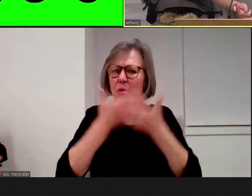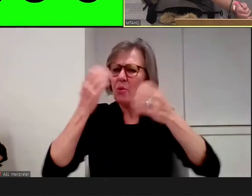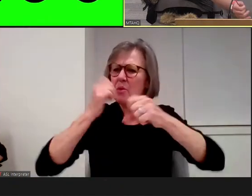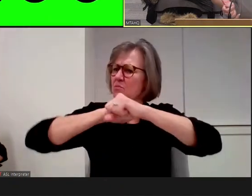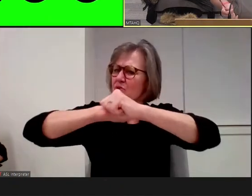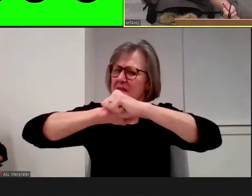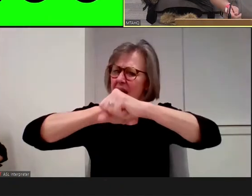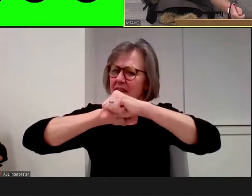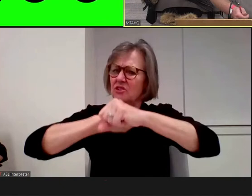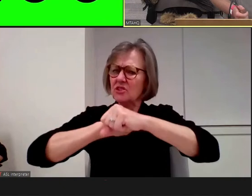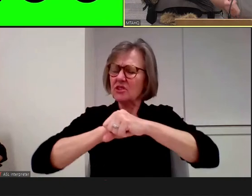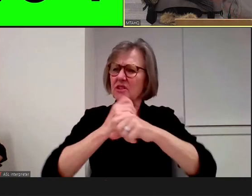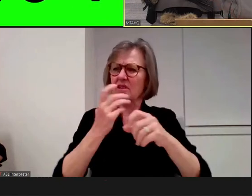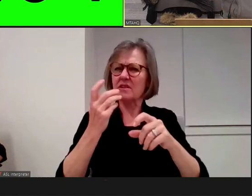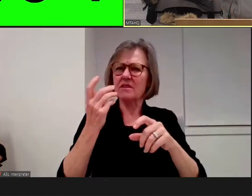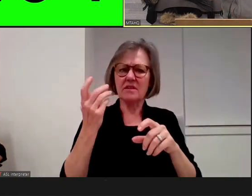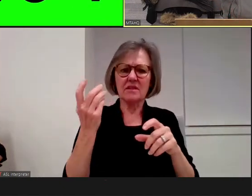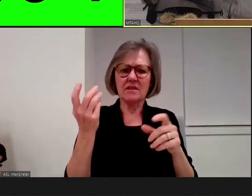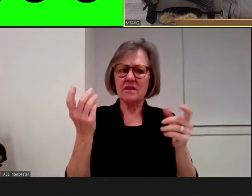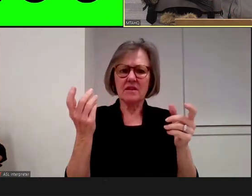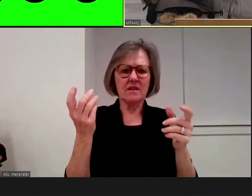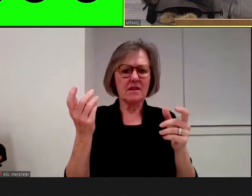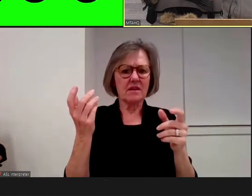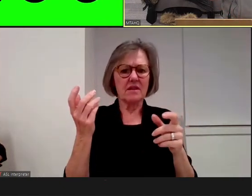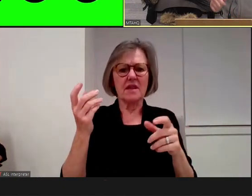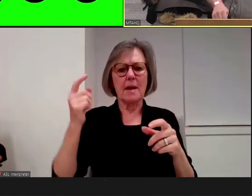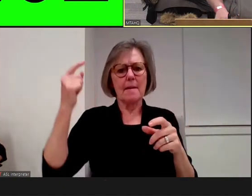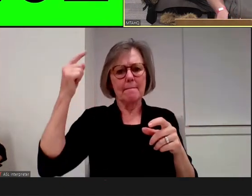protection from those like the mentally